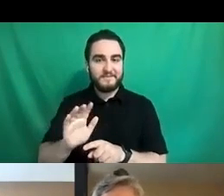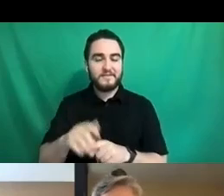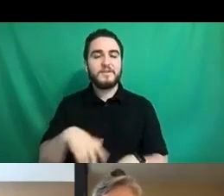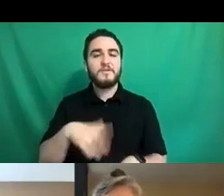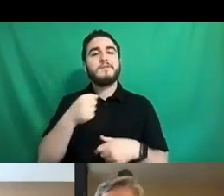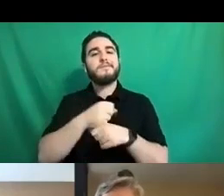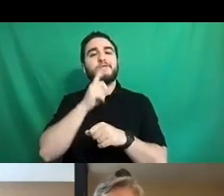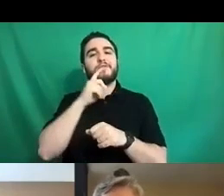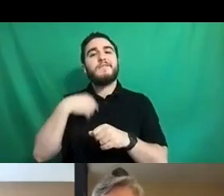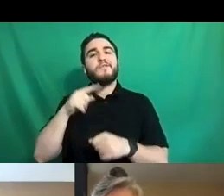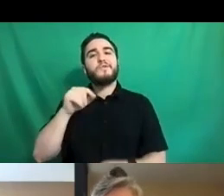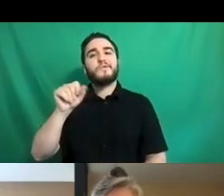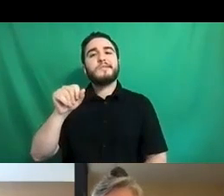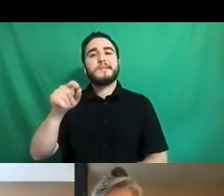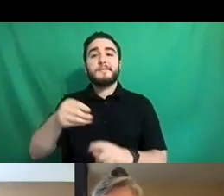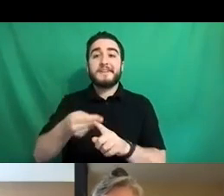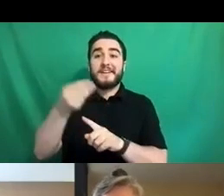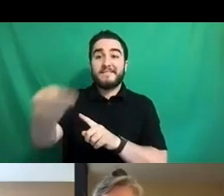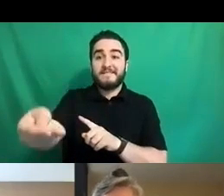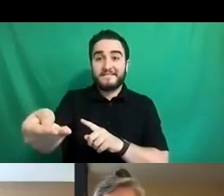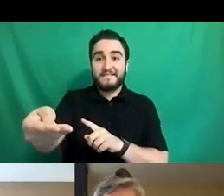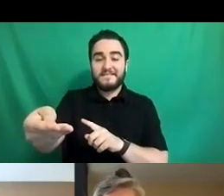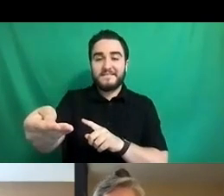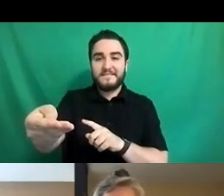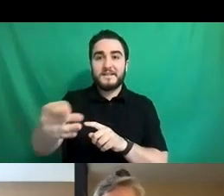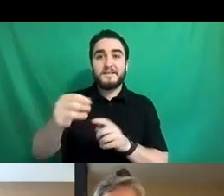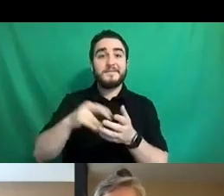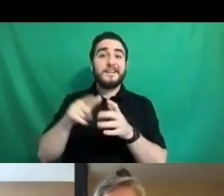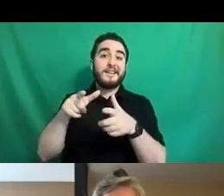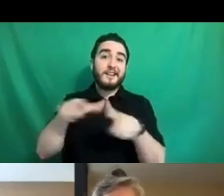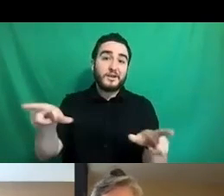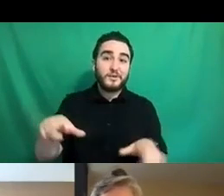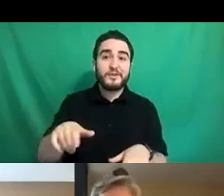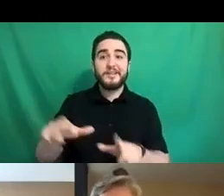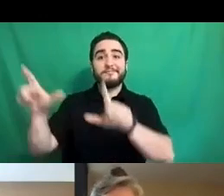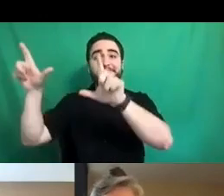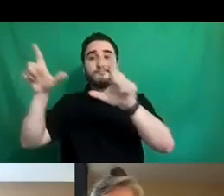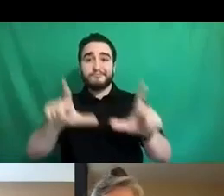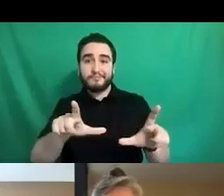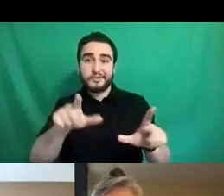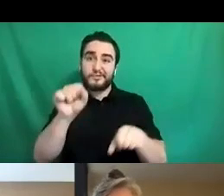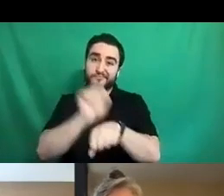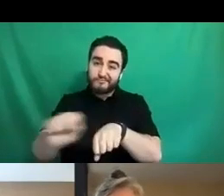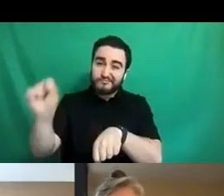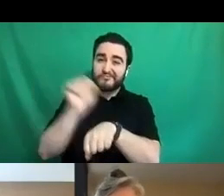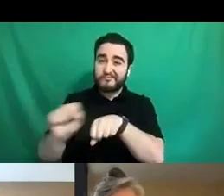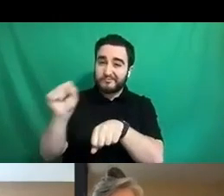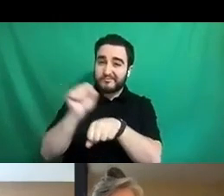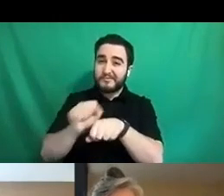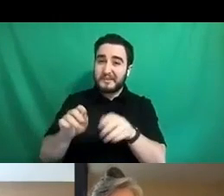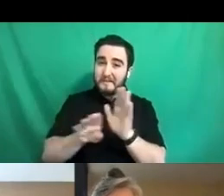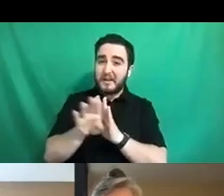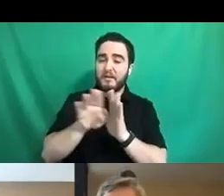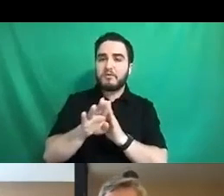creating tools that you can give to that person. So the language and the framework that you've worked so hard to develop actually carries